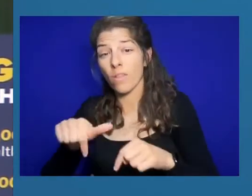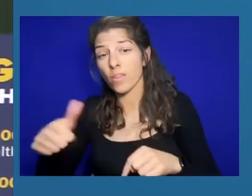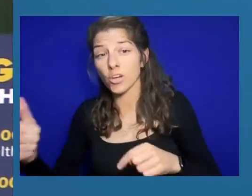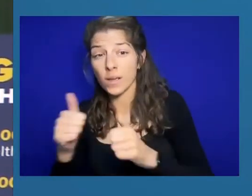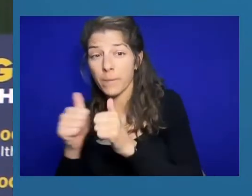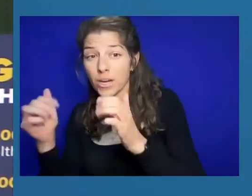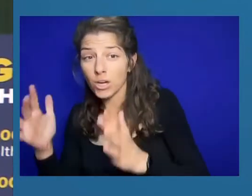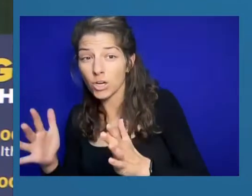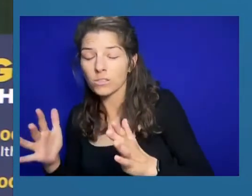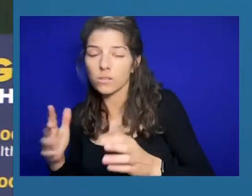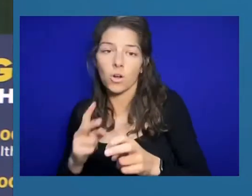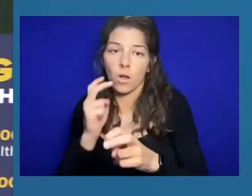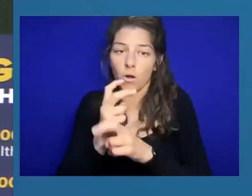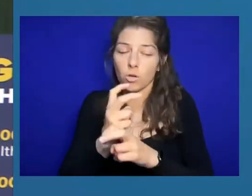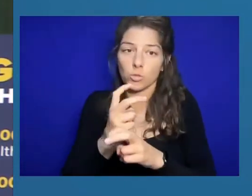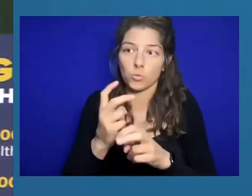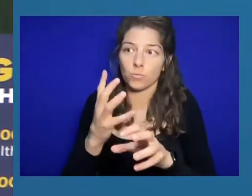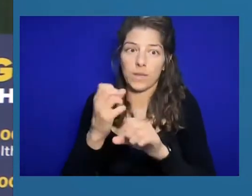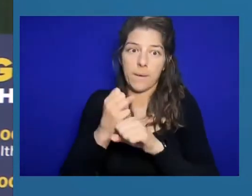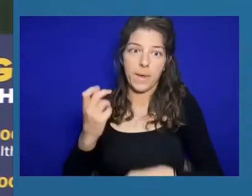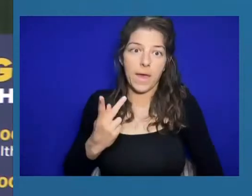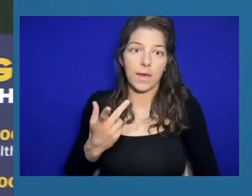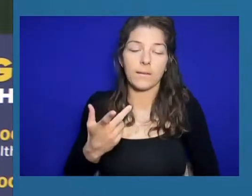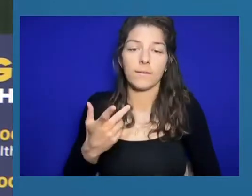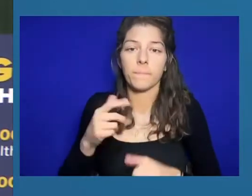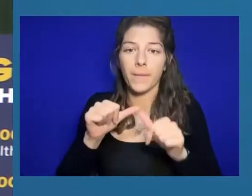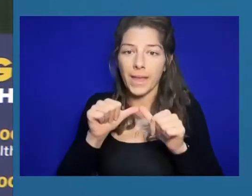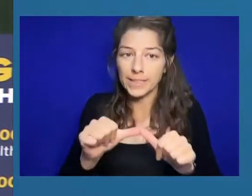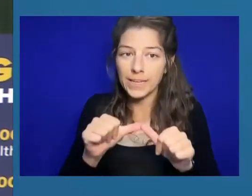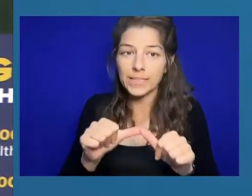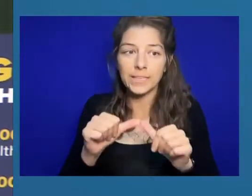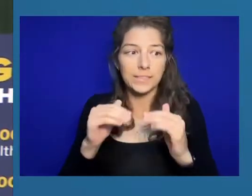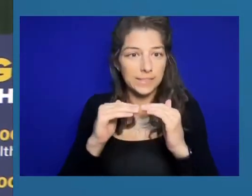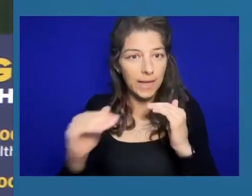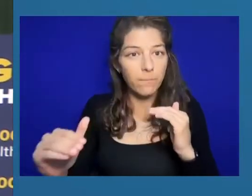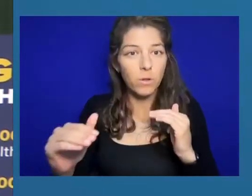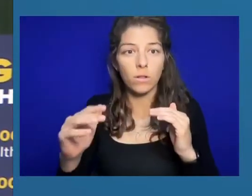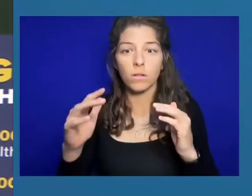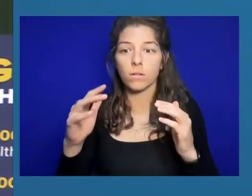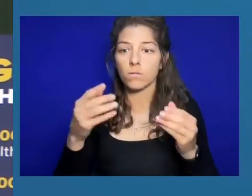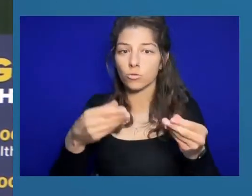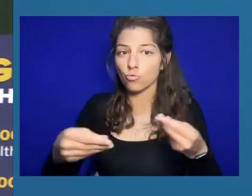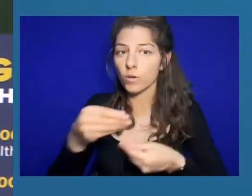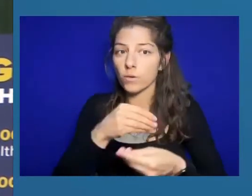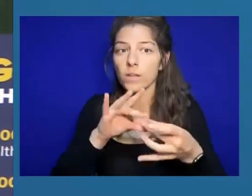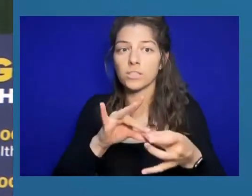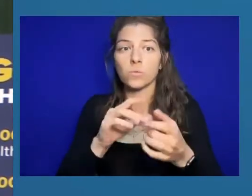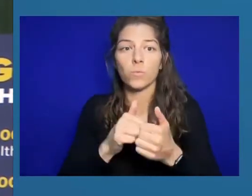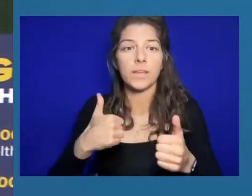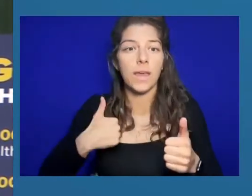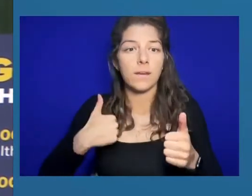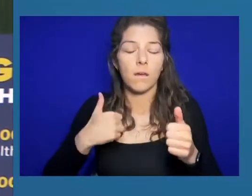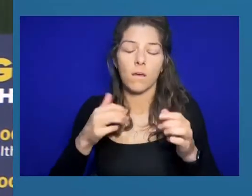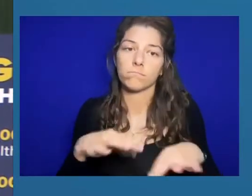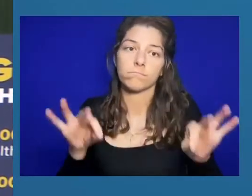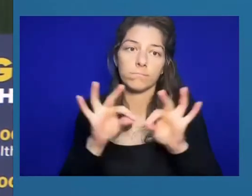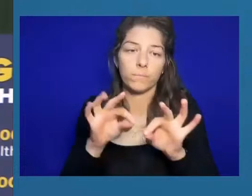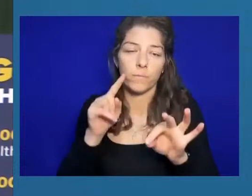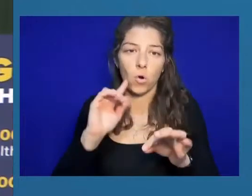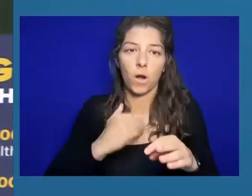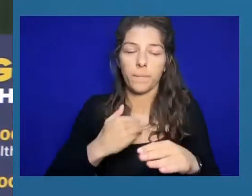very difficult to regain. Maintaining a stable, reciprocal trade relationship with Canada is particularly important for our